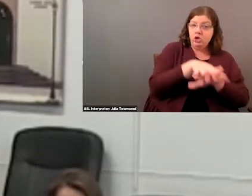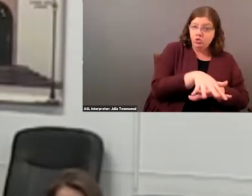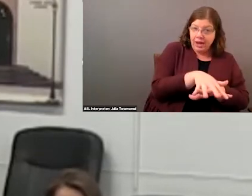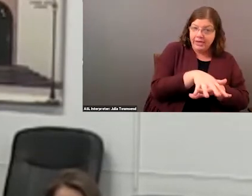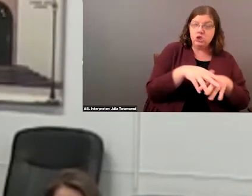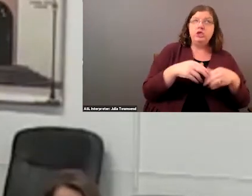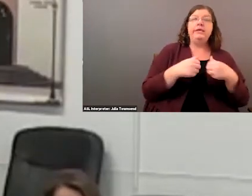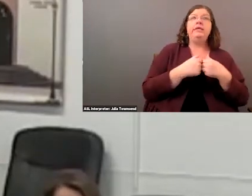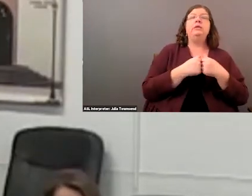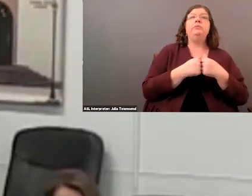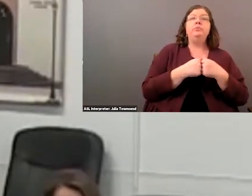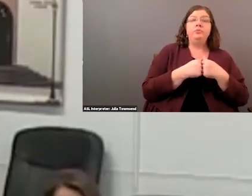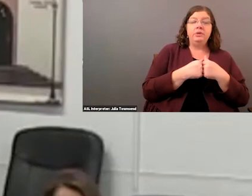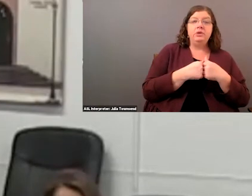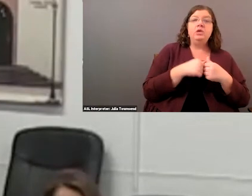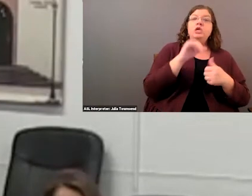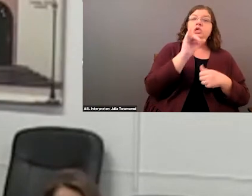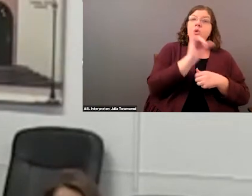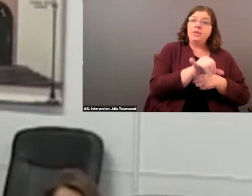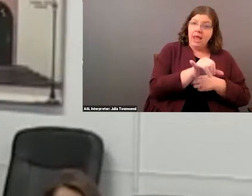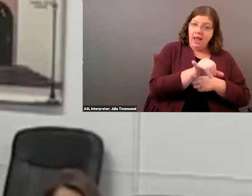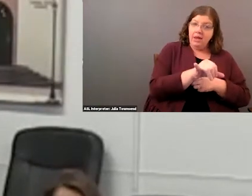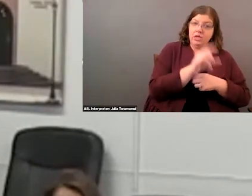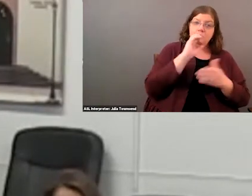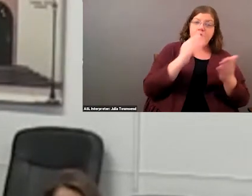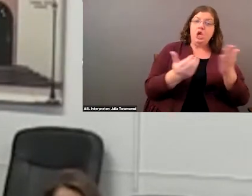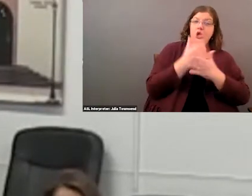be. And it is not an addition to the